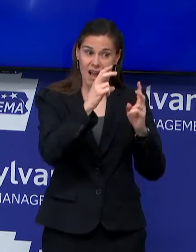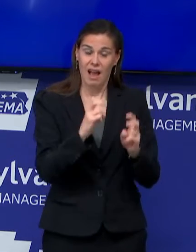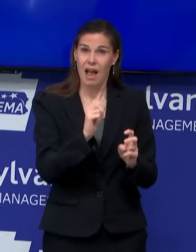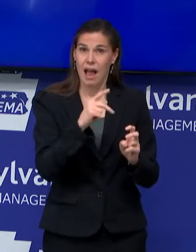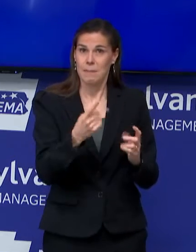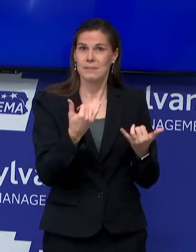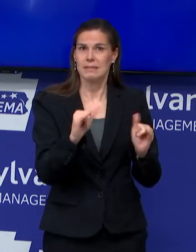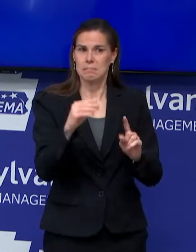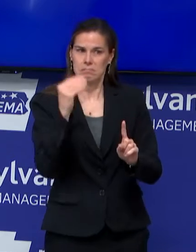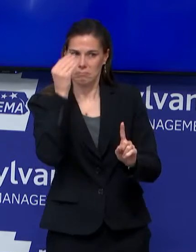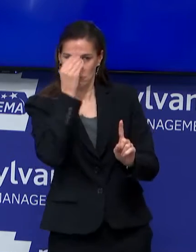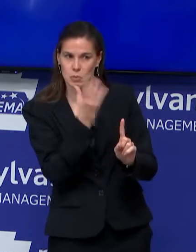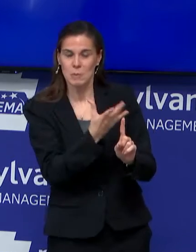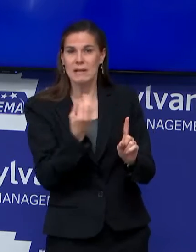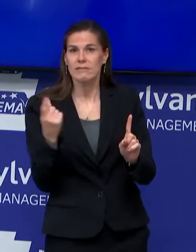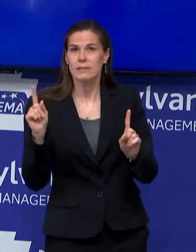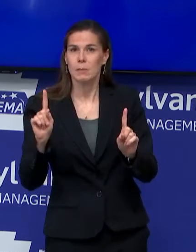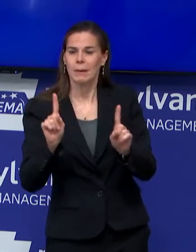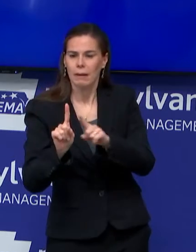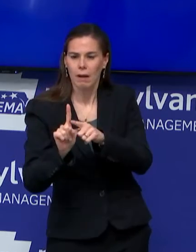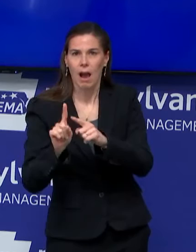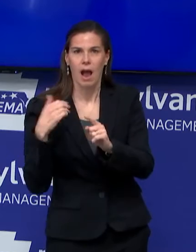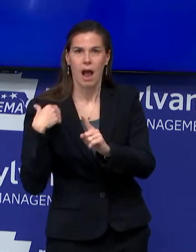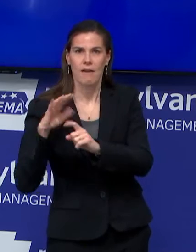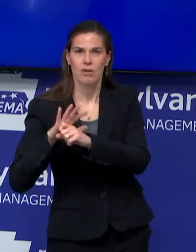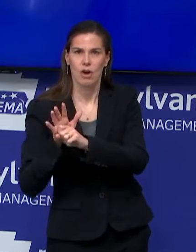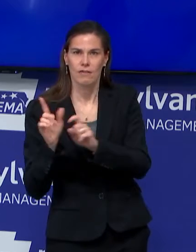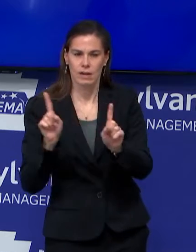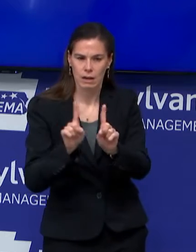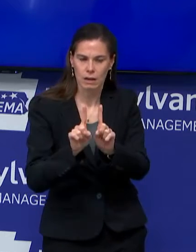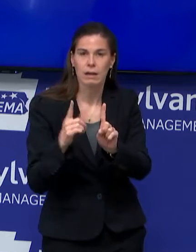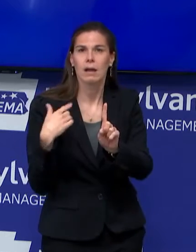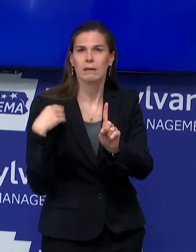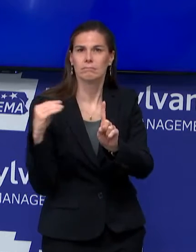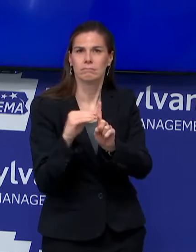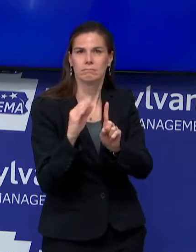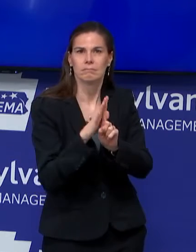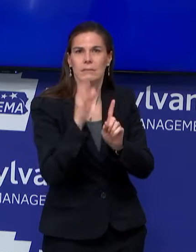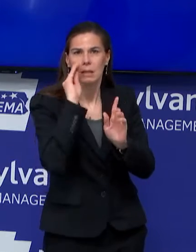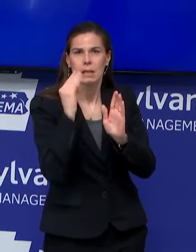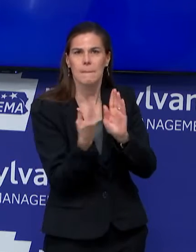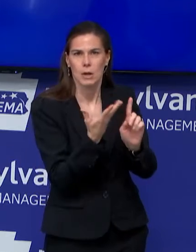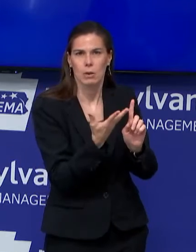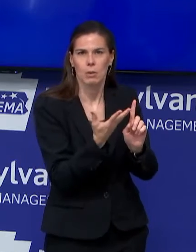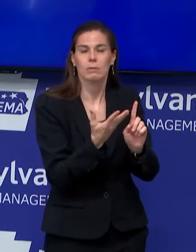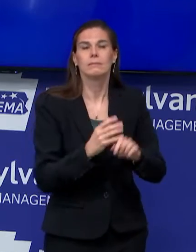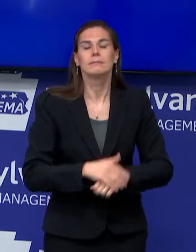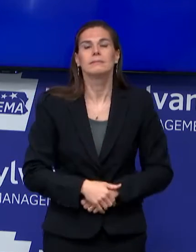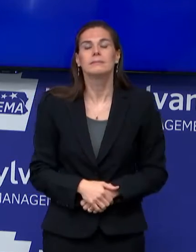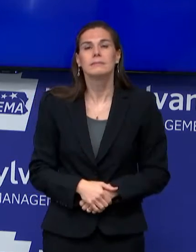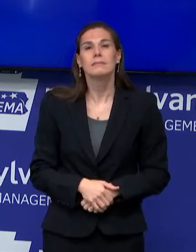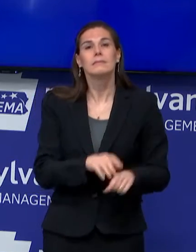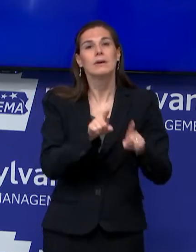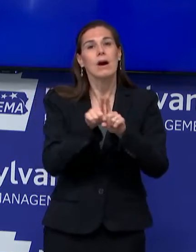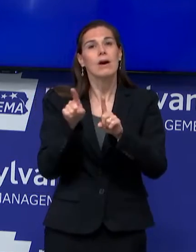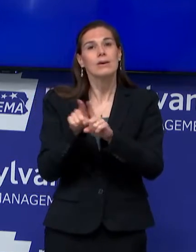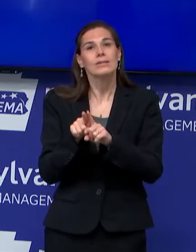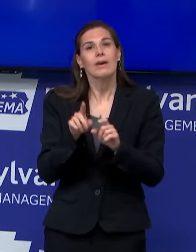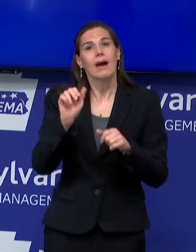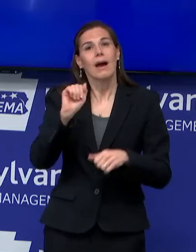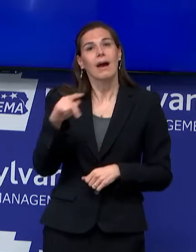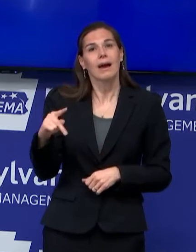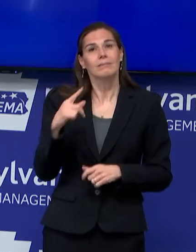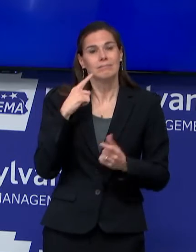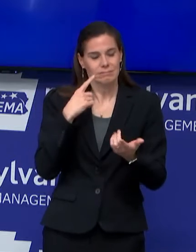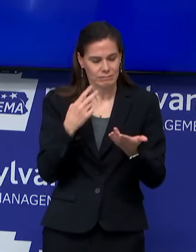virus. You can still use the daily check-in feature to track your symptoms. And you can still use the app to